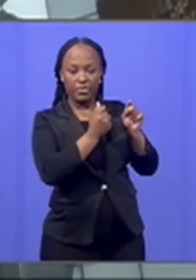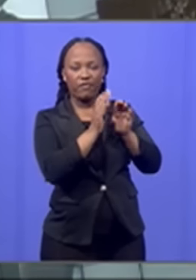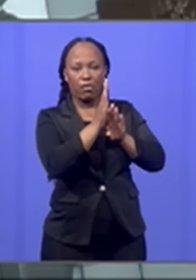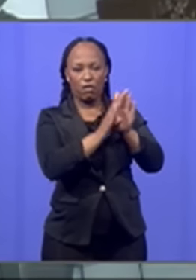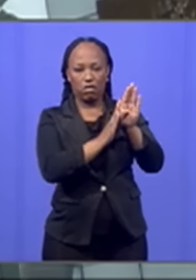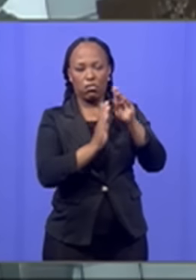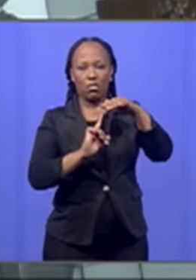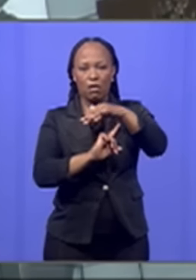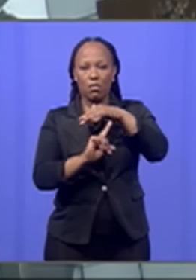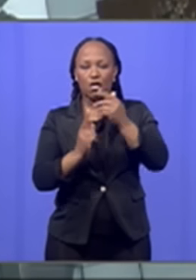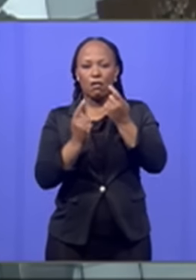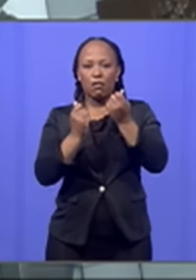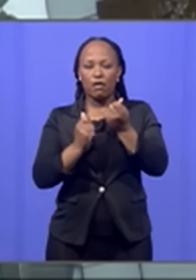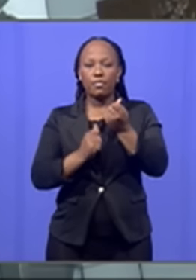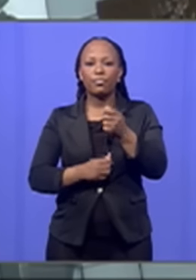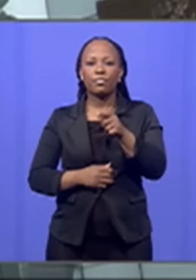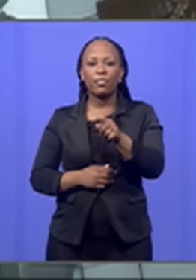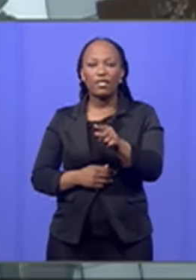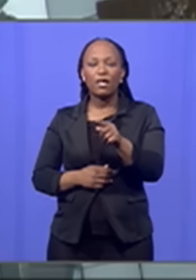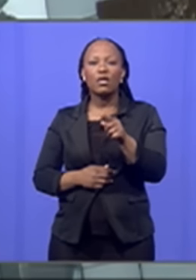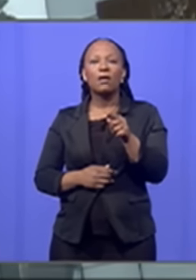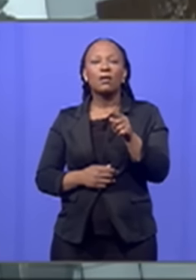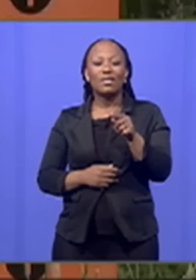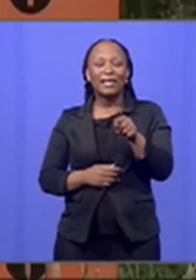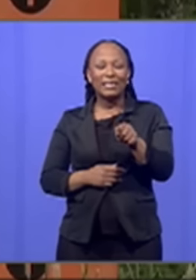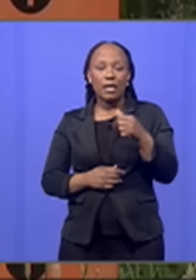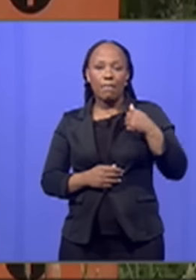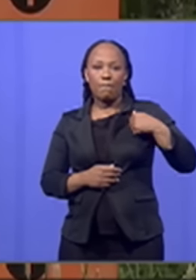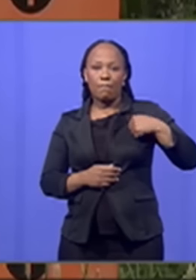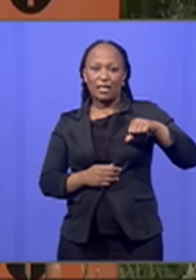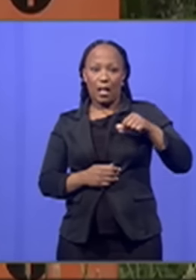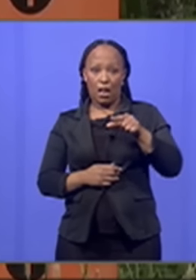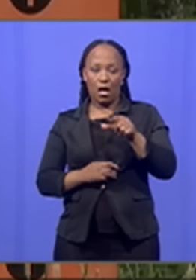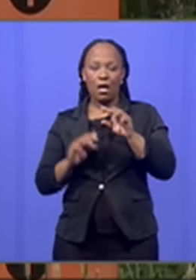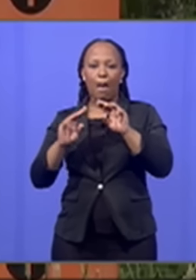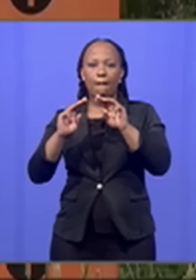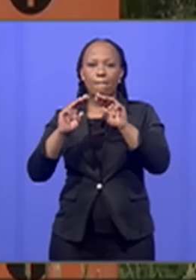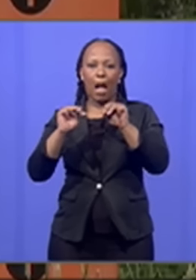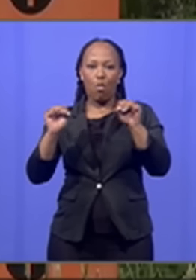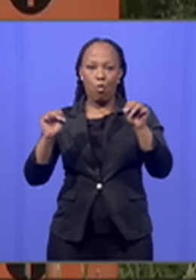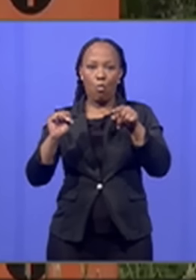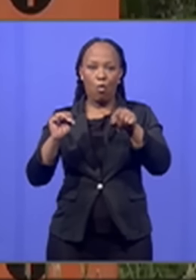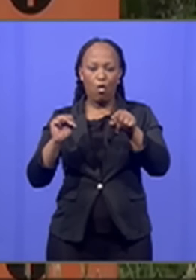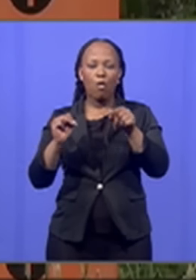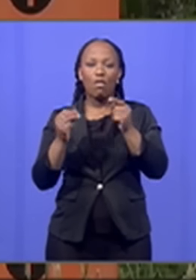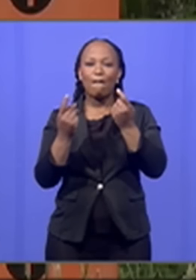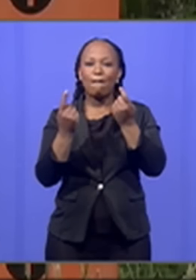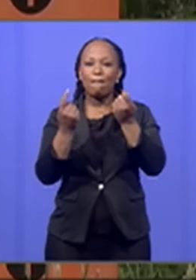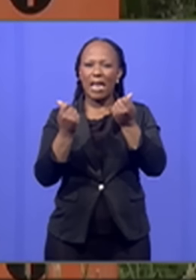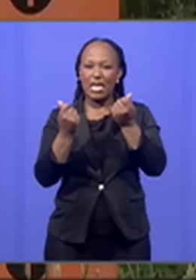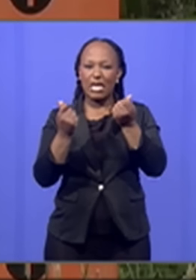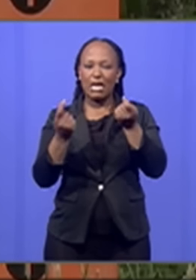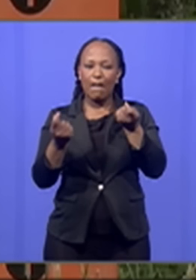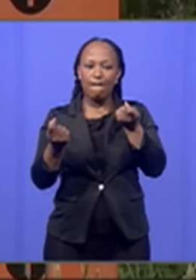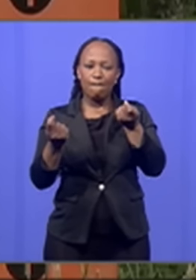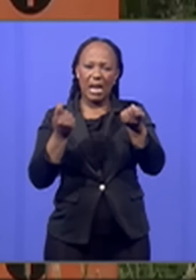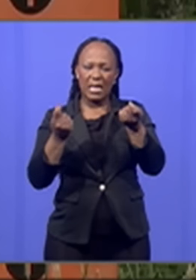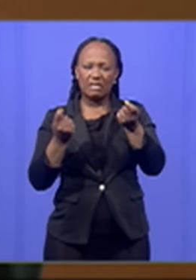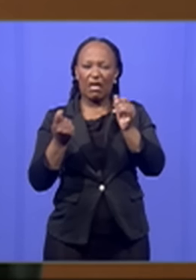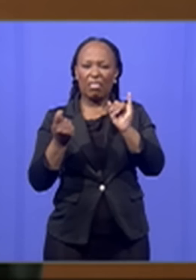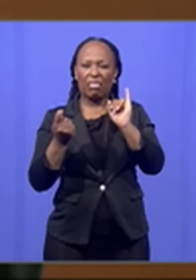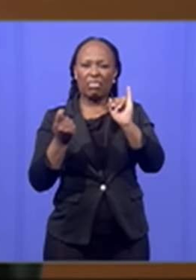Masepala wa Mangaung ke mongwe wa dimasepala tšeo di hlwailwego ka baka la tshepedišo e mpe ya ditjhelete. Lefapha la naga la tša ditjhelete le emisitše